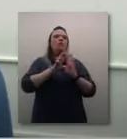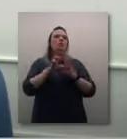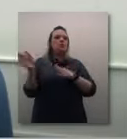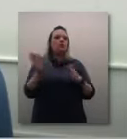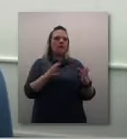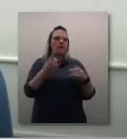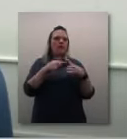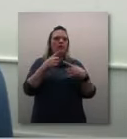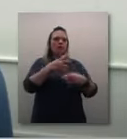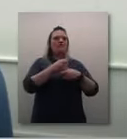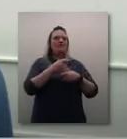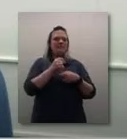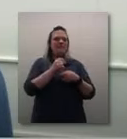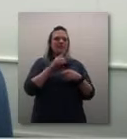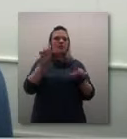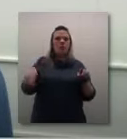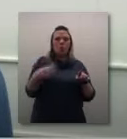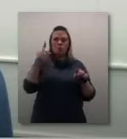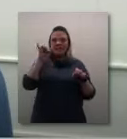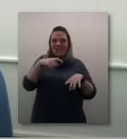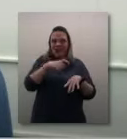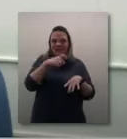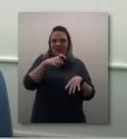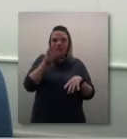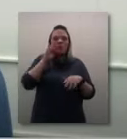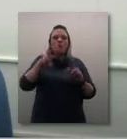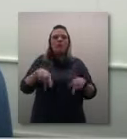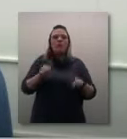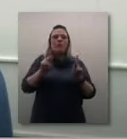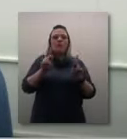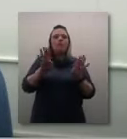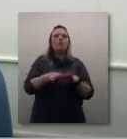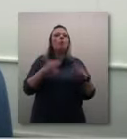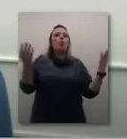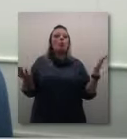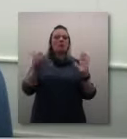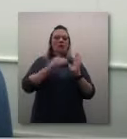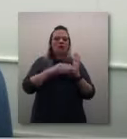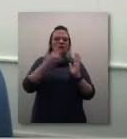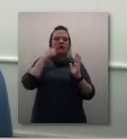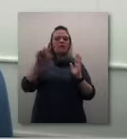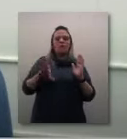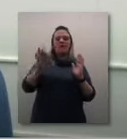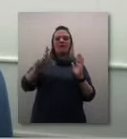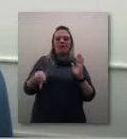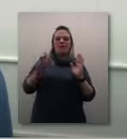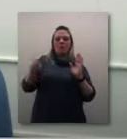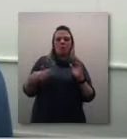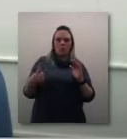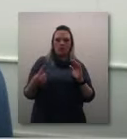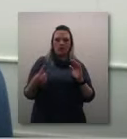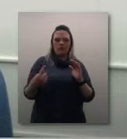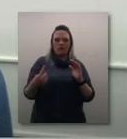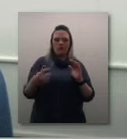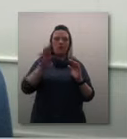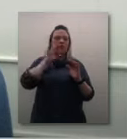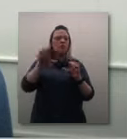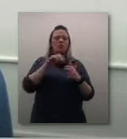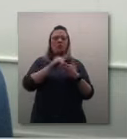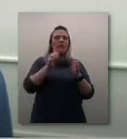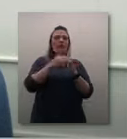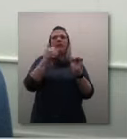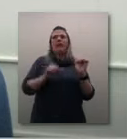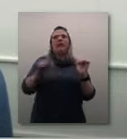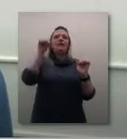we receive it, and only then will we permit them to reopen for takeout service only. And we will do this with any bar